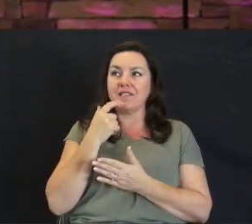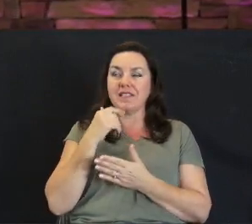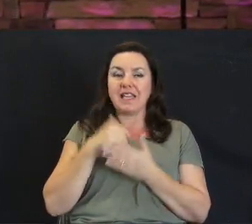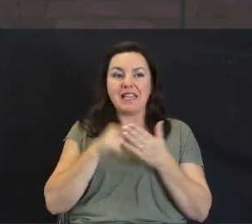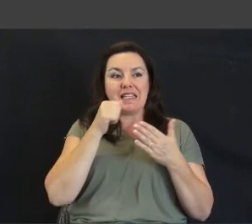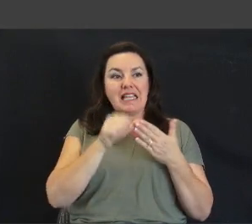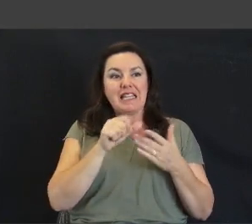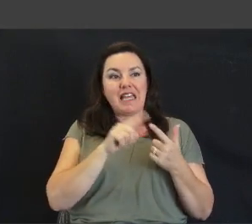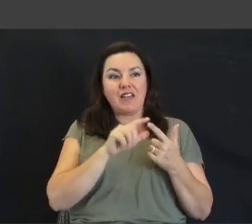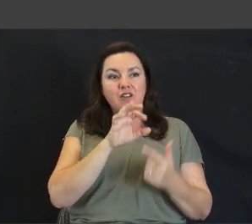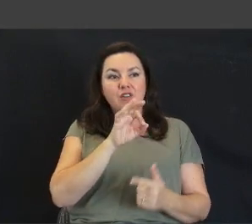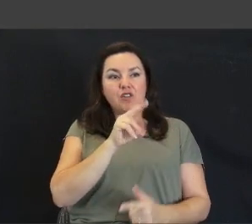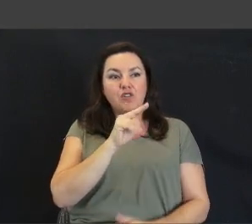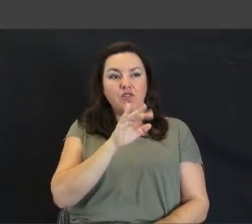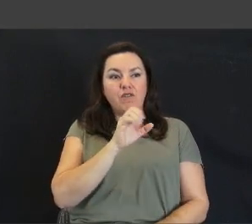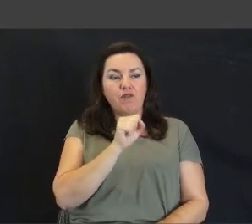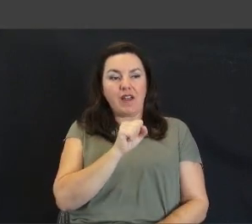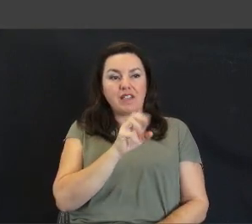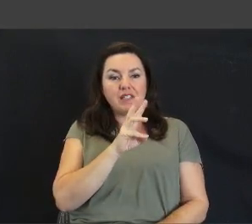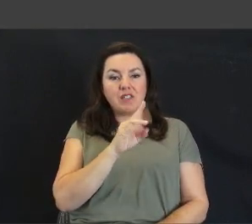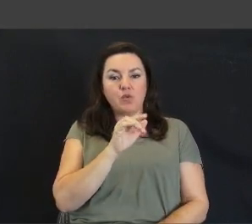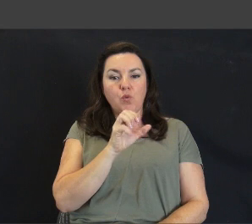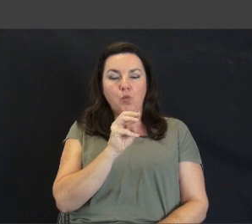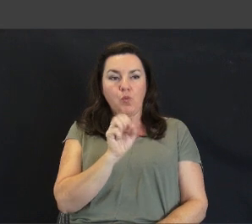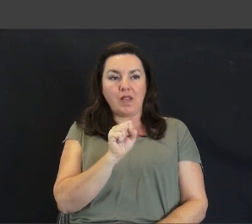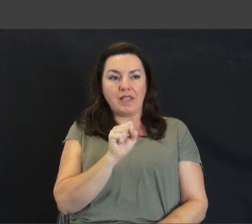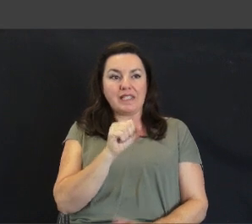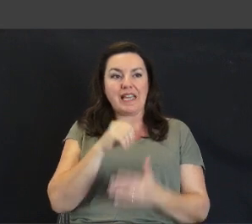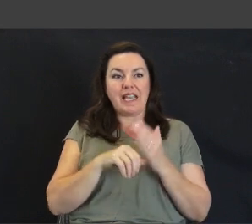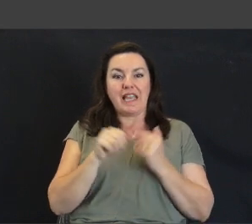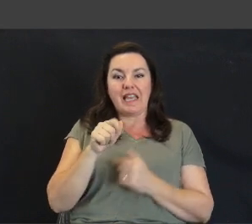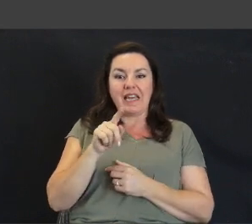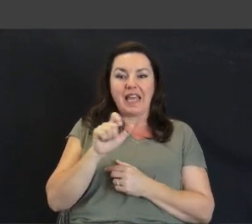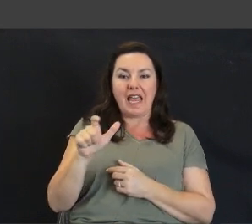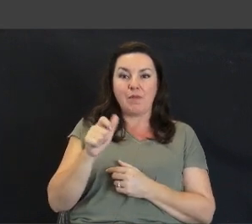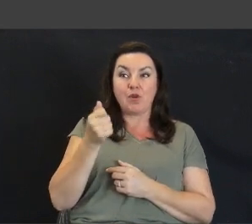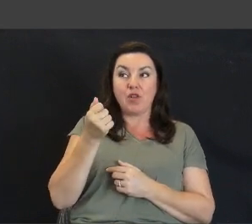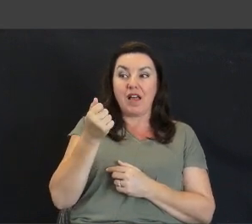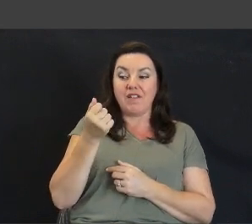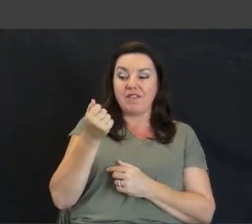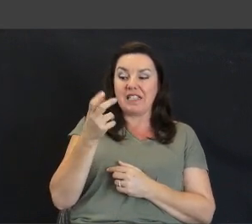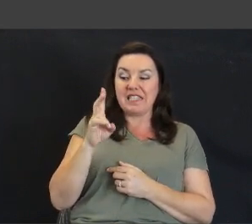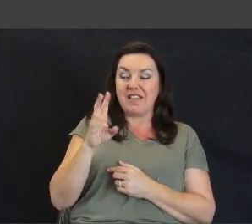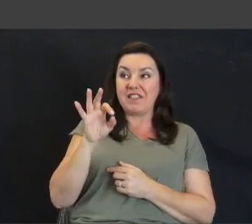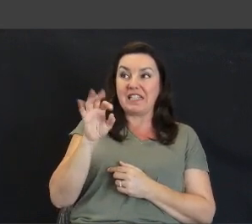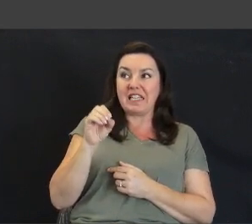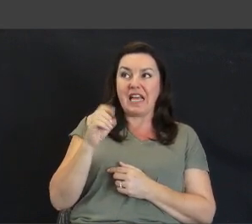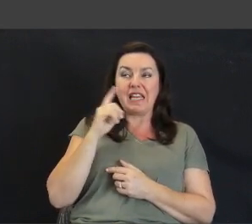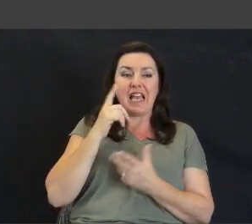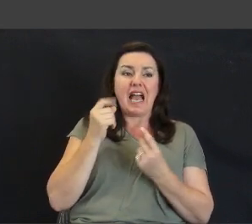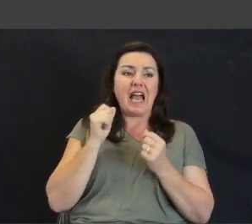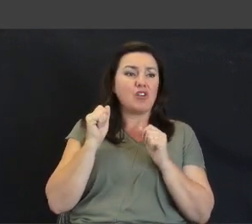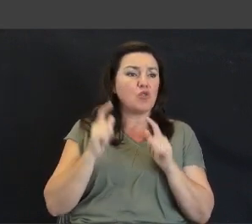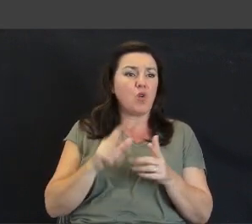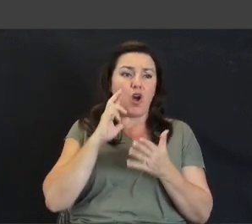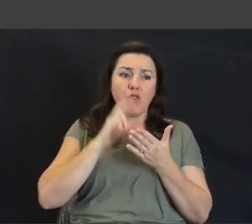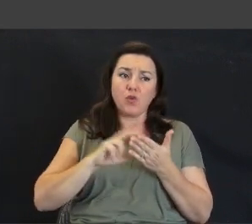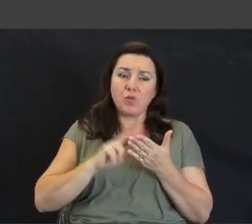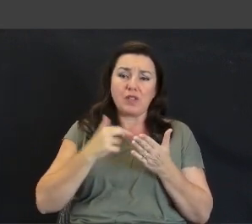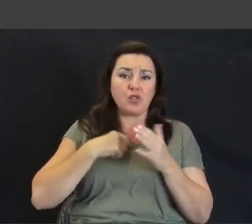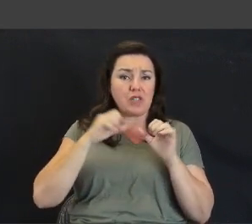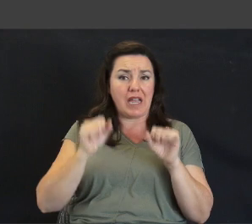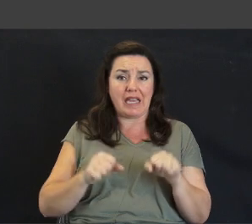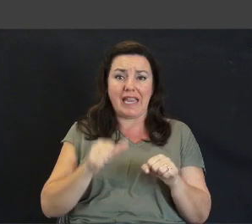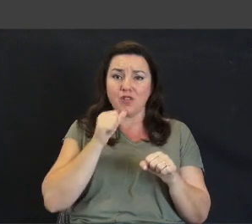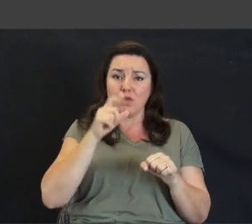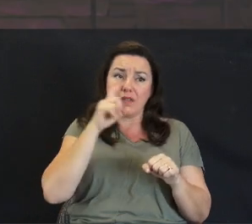letter To Francis Williams Willis In April of 1790 Just so you know I do all the research I can on the quotes I put up here So